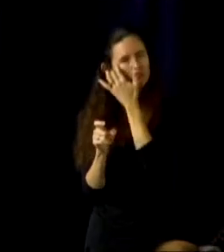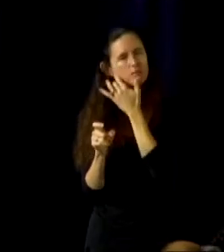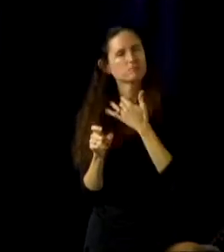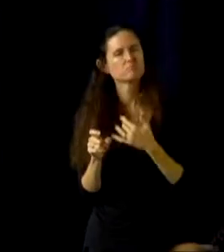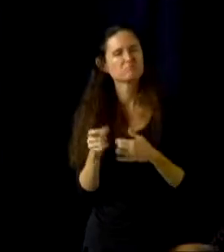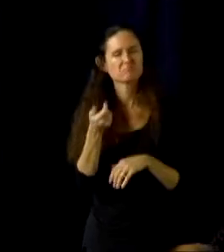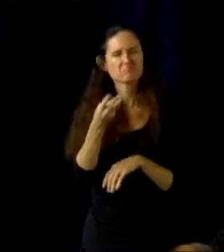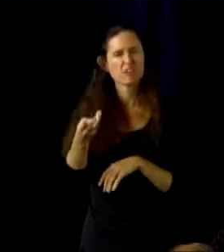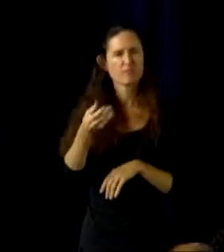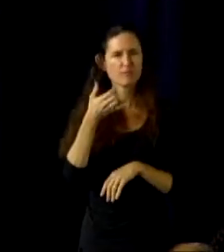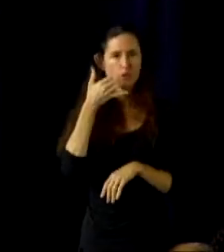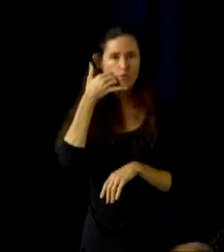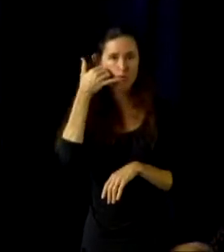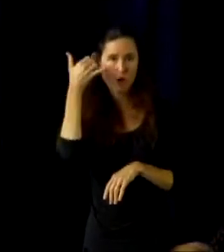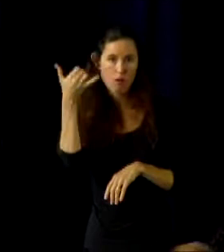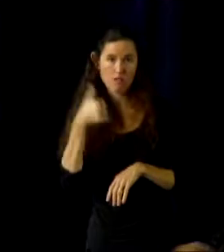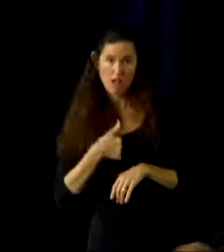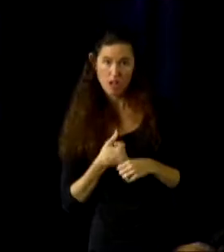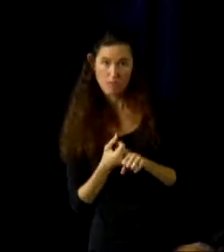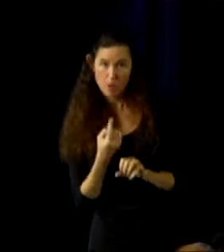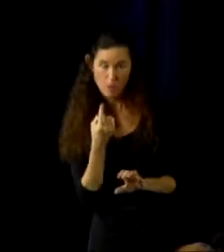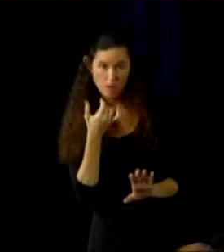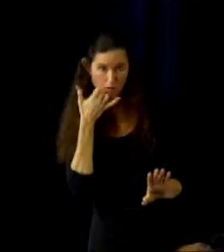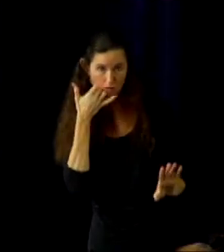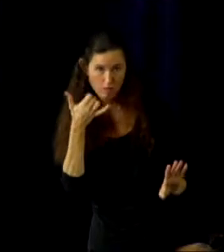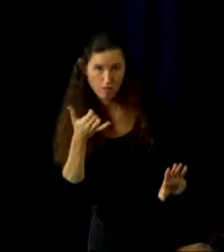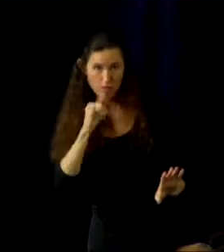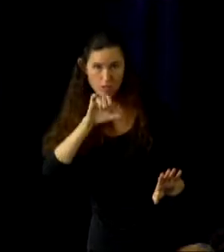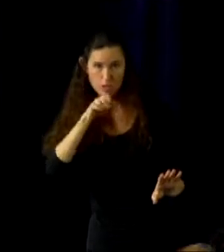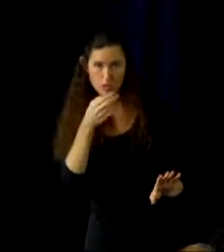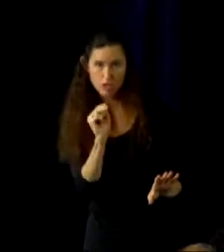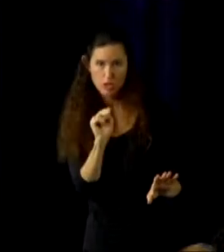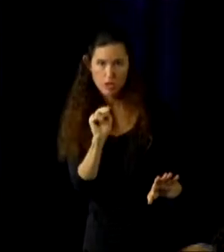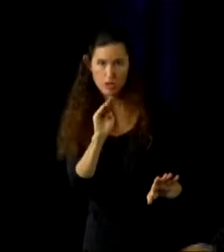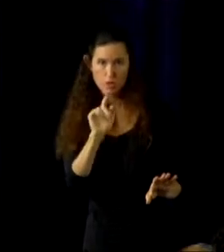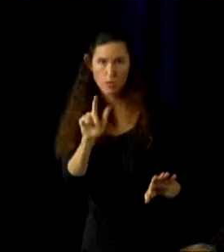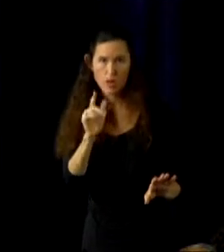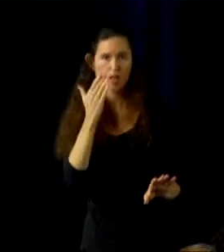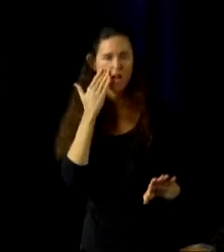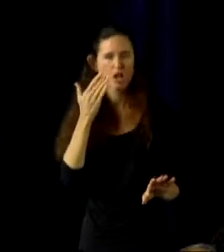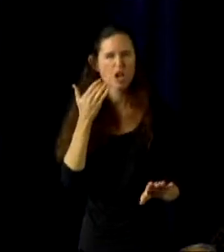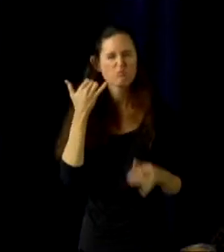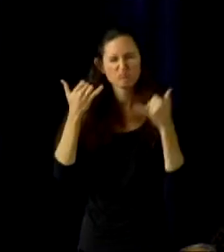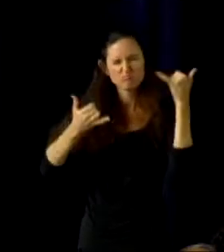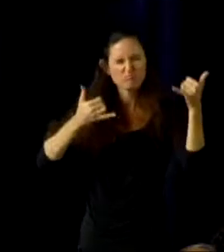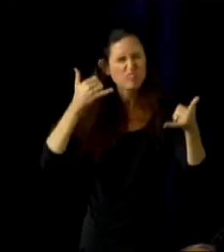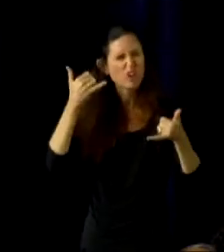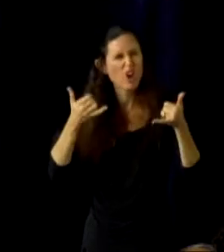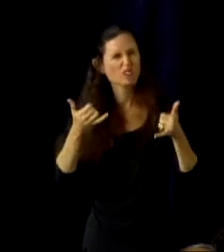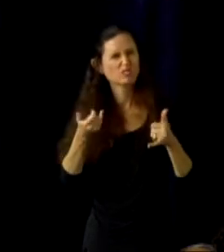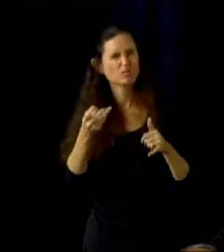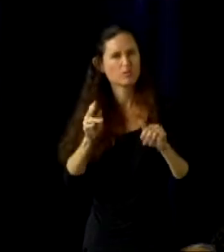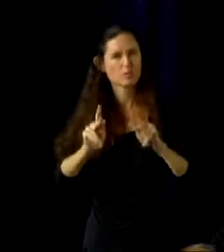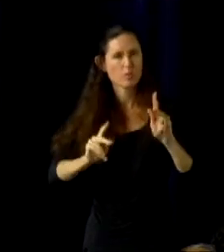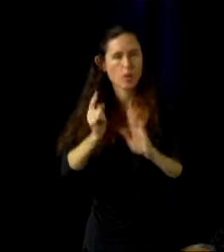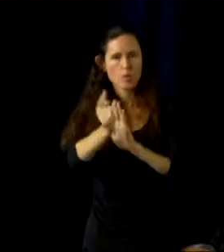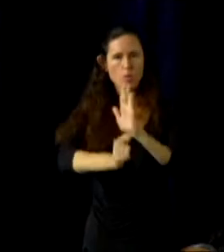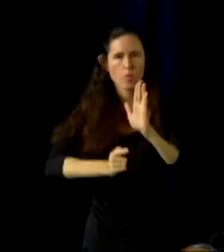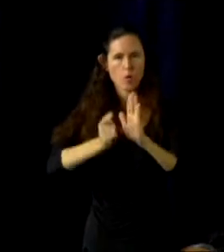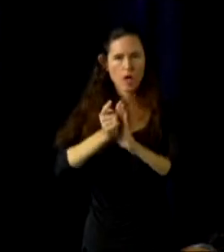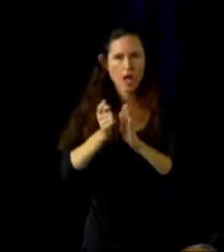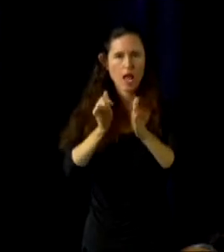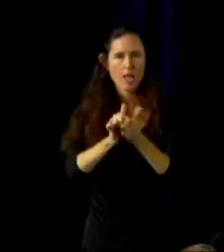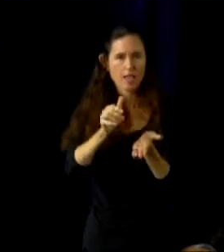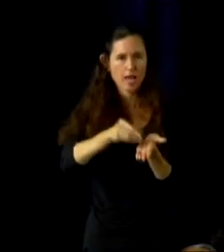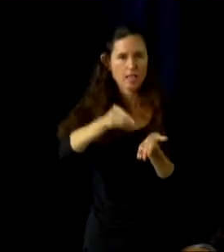phone calls, and I only made one of them, made it to John Wall. John, I know, made a number of calls. Within 1 hour,